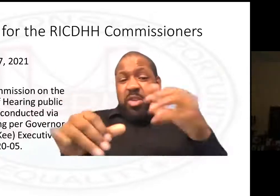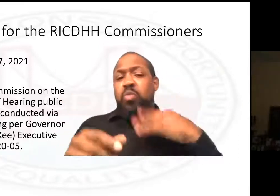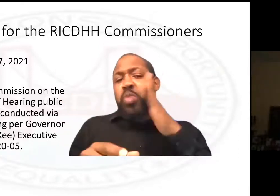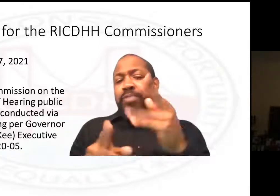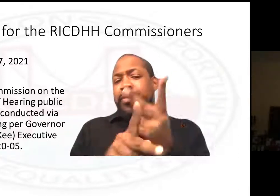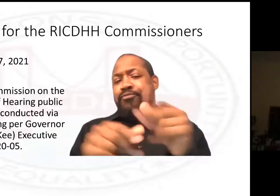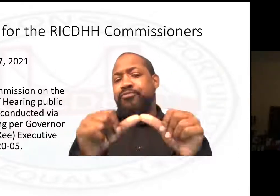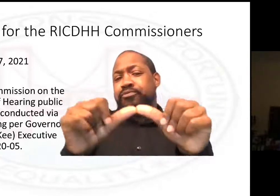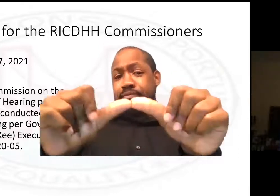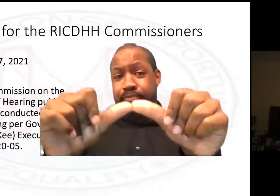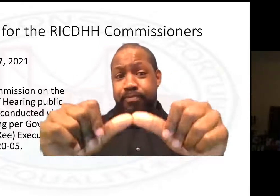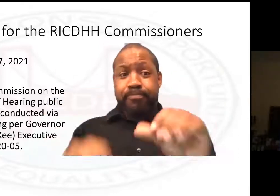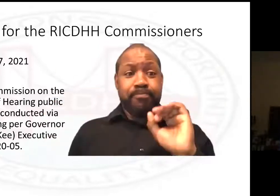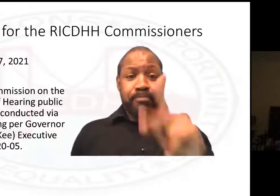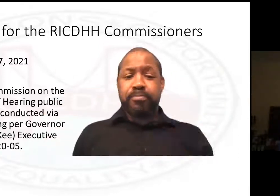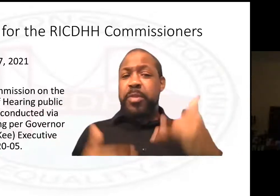how,